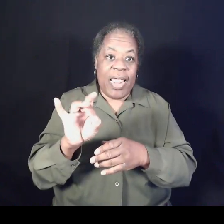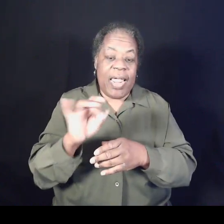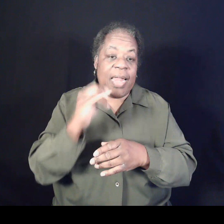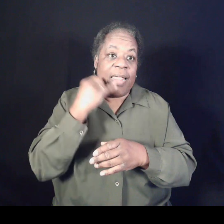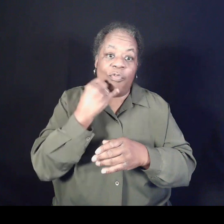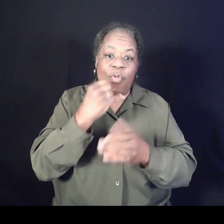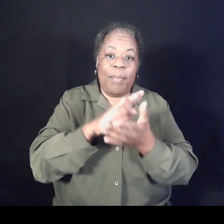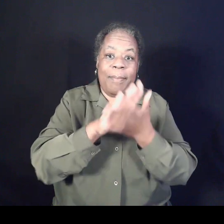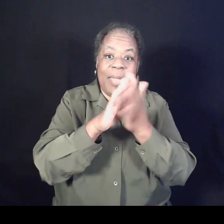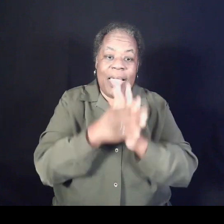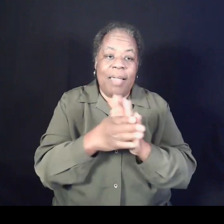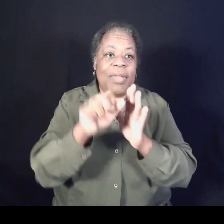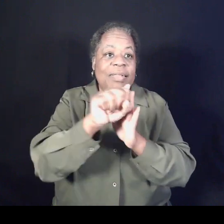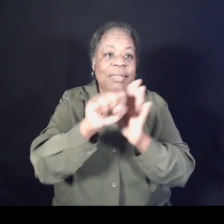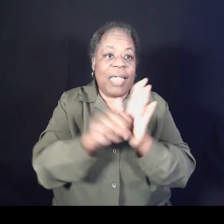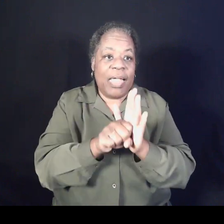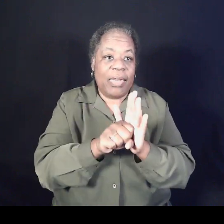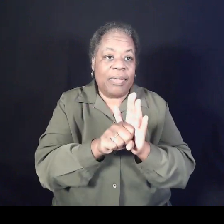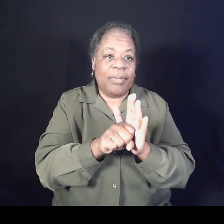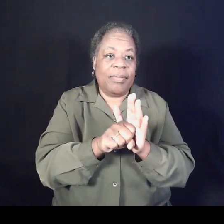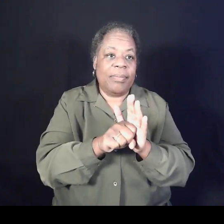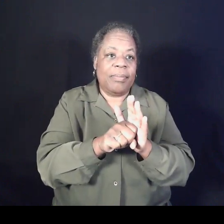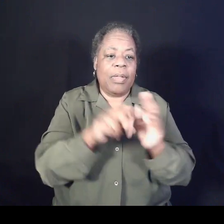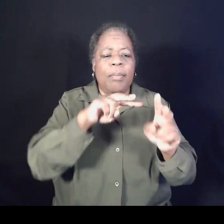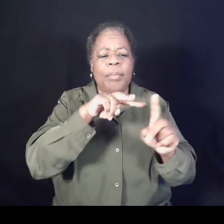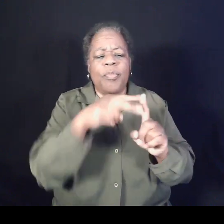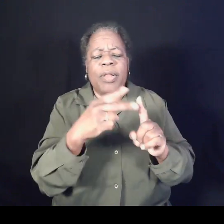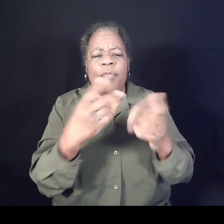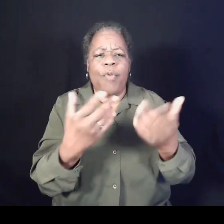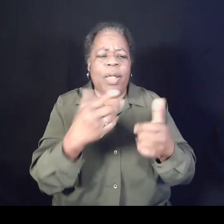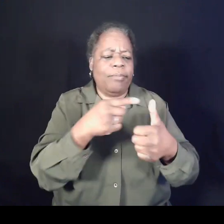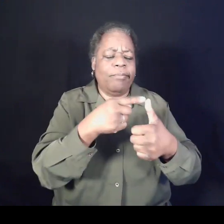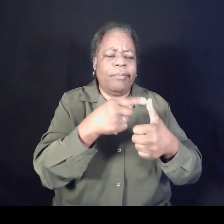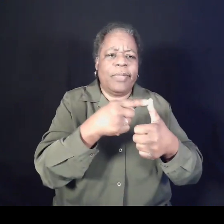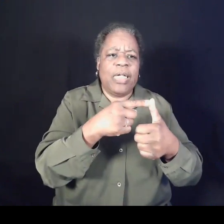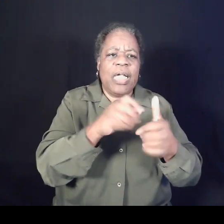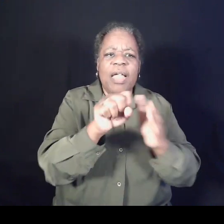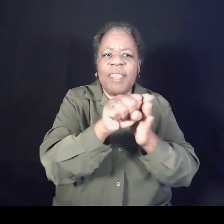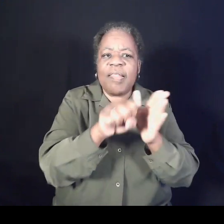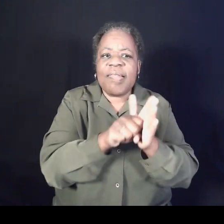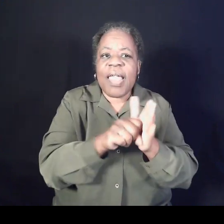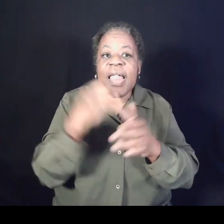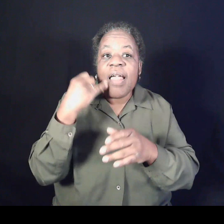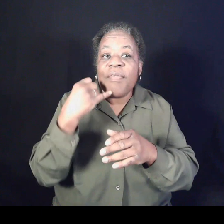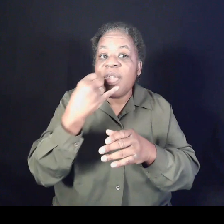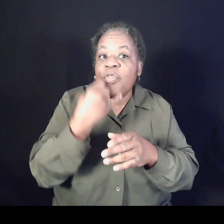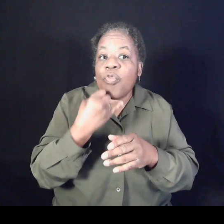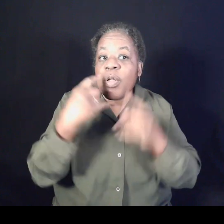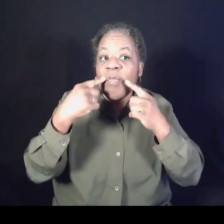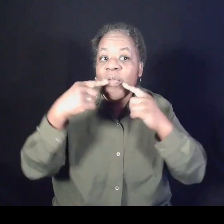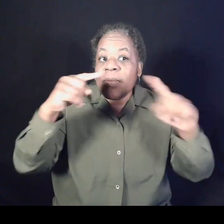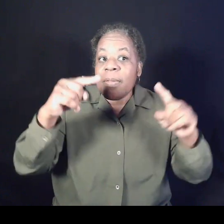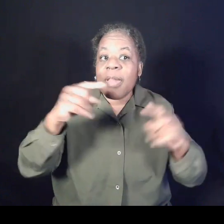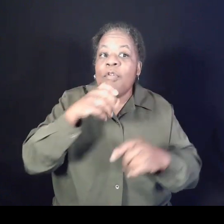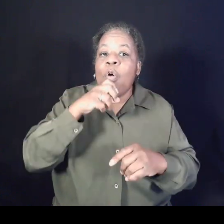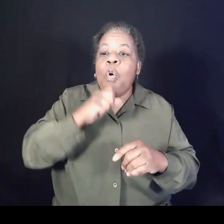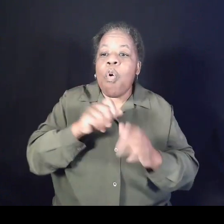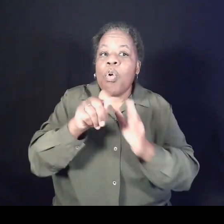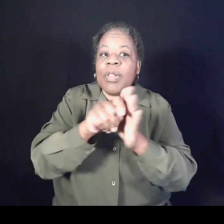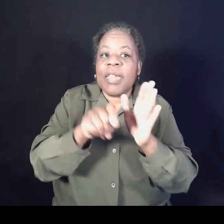state. And the view is that the modern state of Israel is a fulfillment of Old Testament